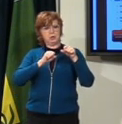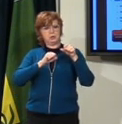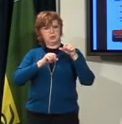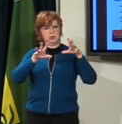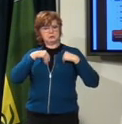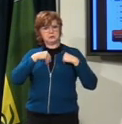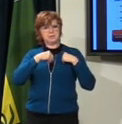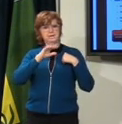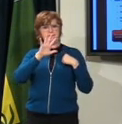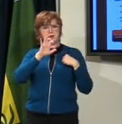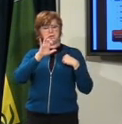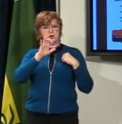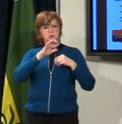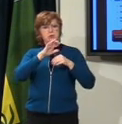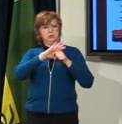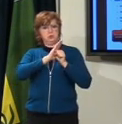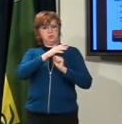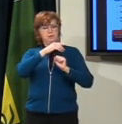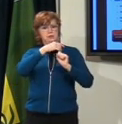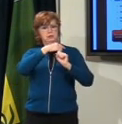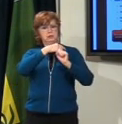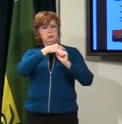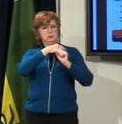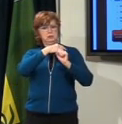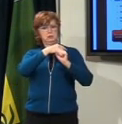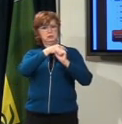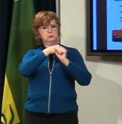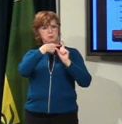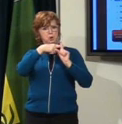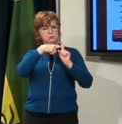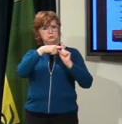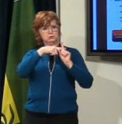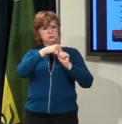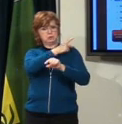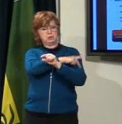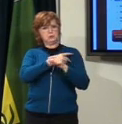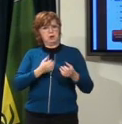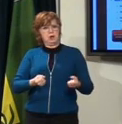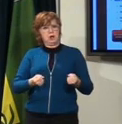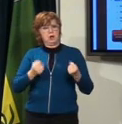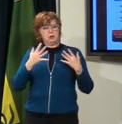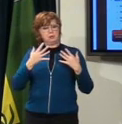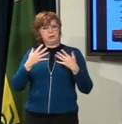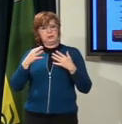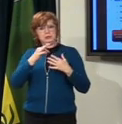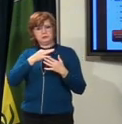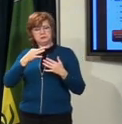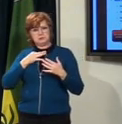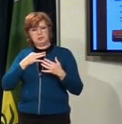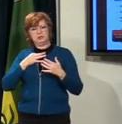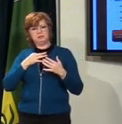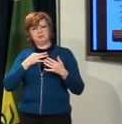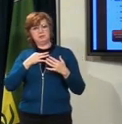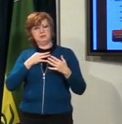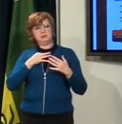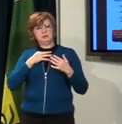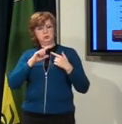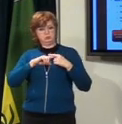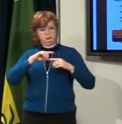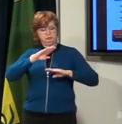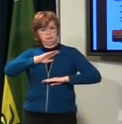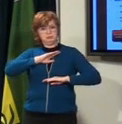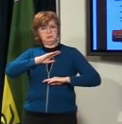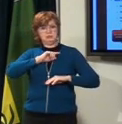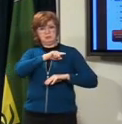we need about 500 staff, be that licensed healthcare workers, unlicensed workers, and also